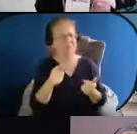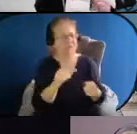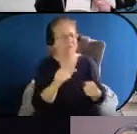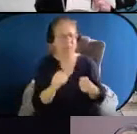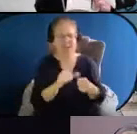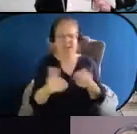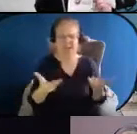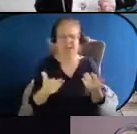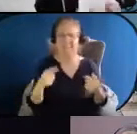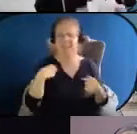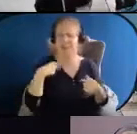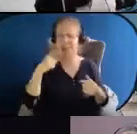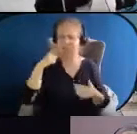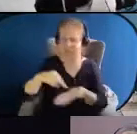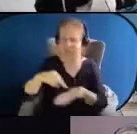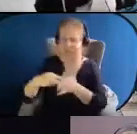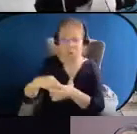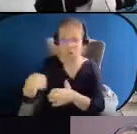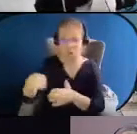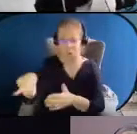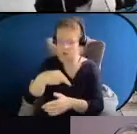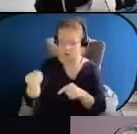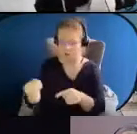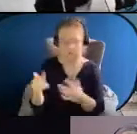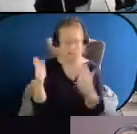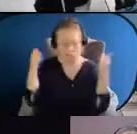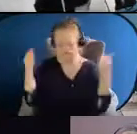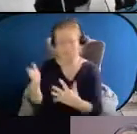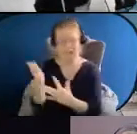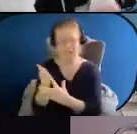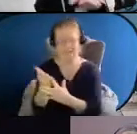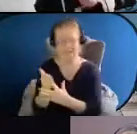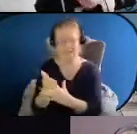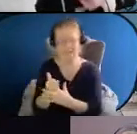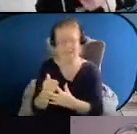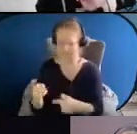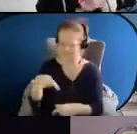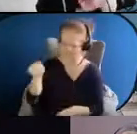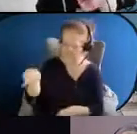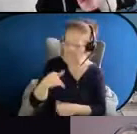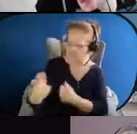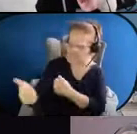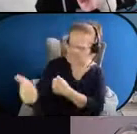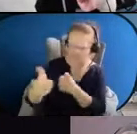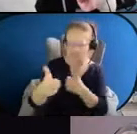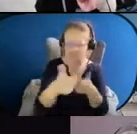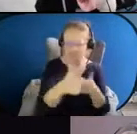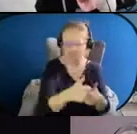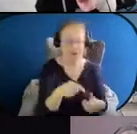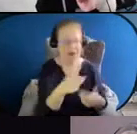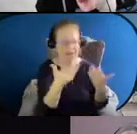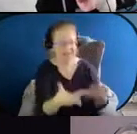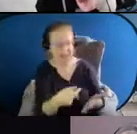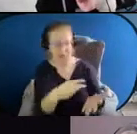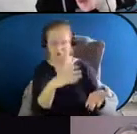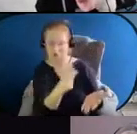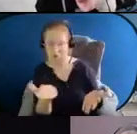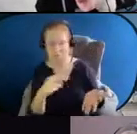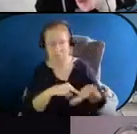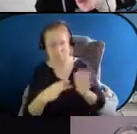do see organizations that are focused on accessibility. You see a multiplicity of organizations that are now focused on